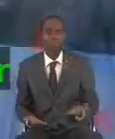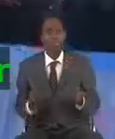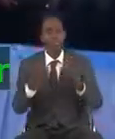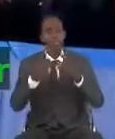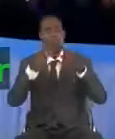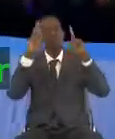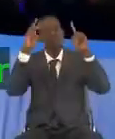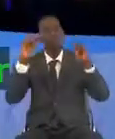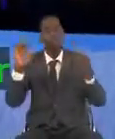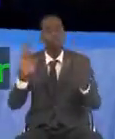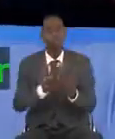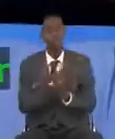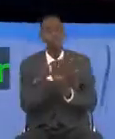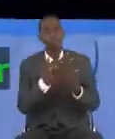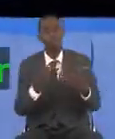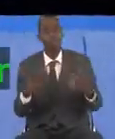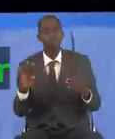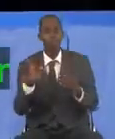a song of